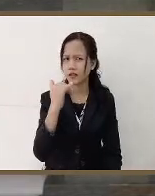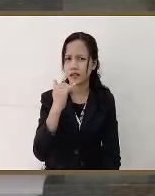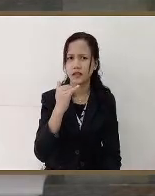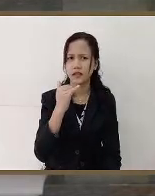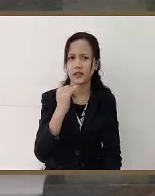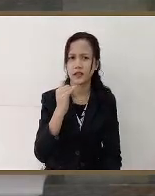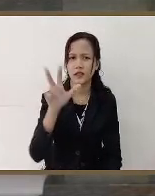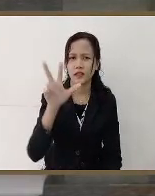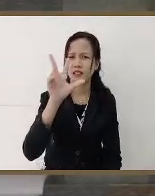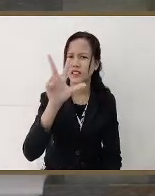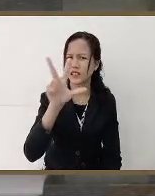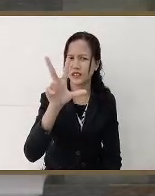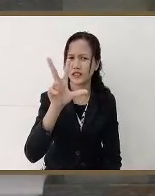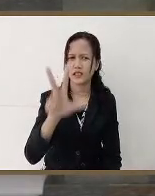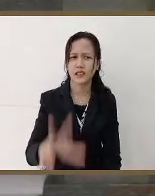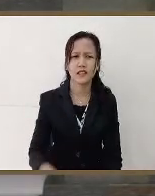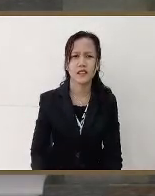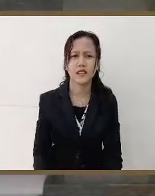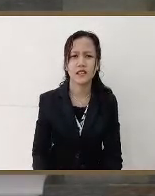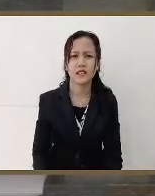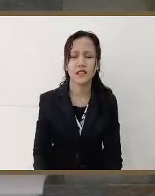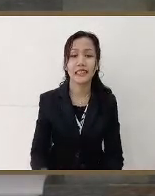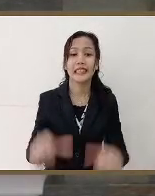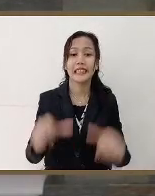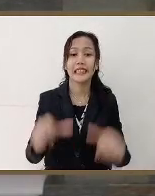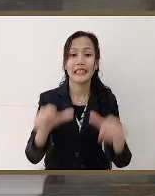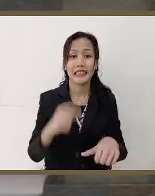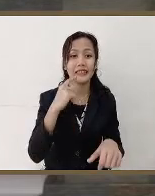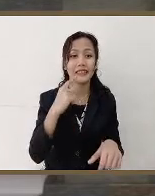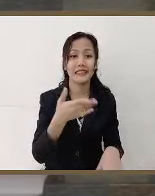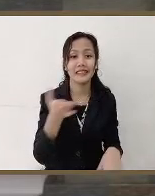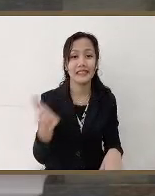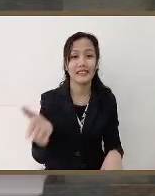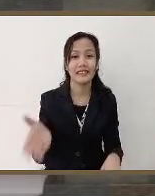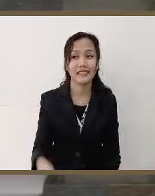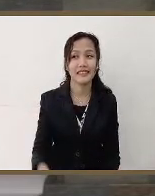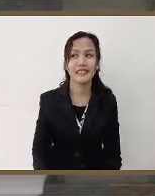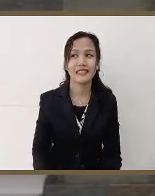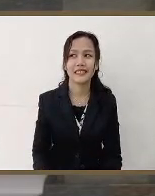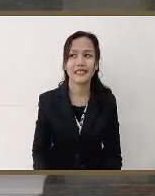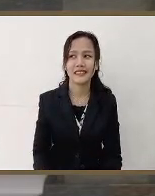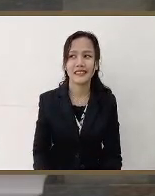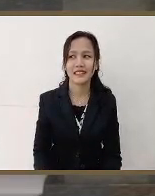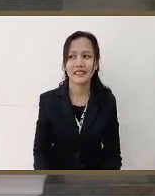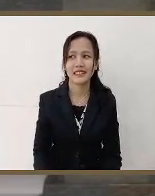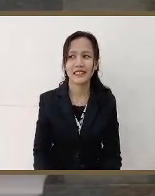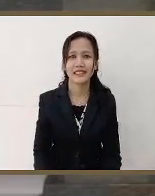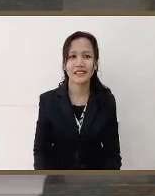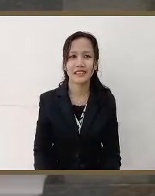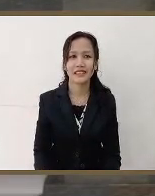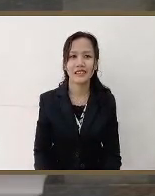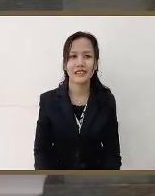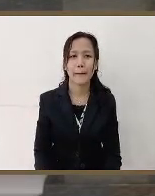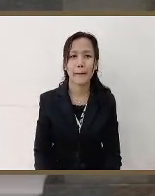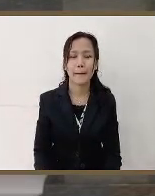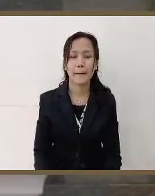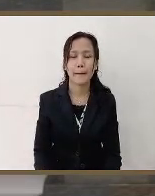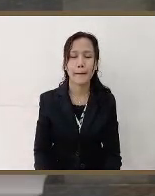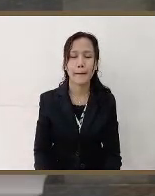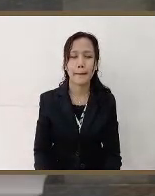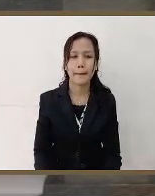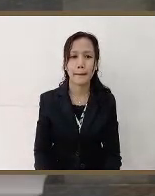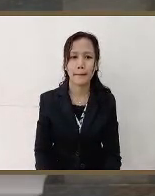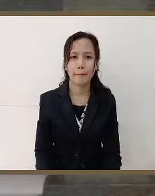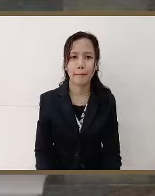pong nilalaman ito. Ito, pwede ko po ito mabanggit. Kasi yung kanina, marami-rami pa po yun. Dito po,